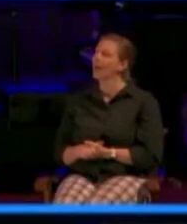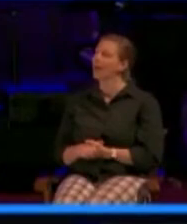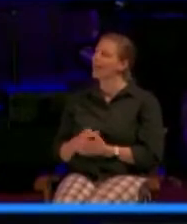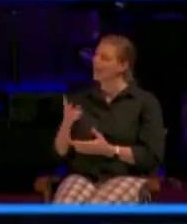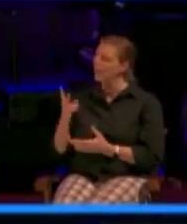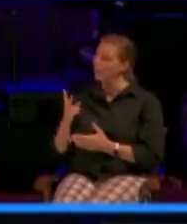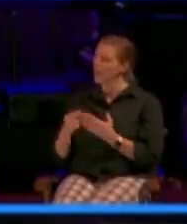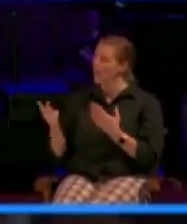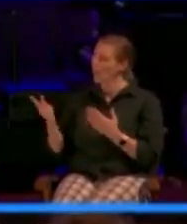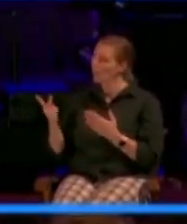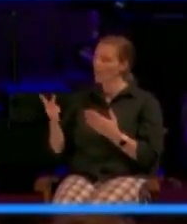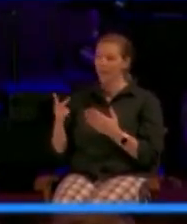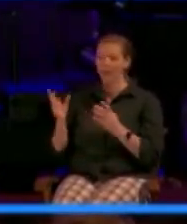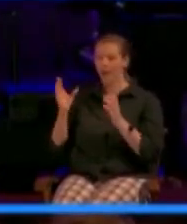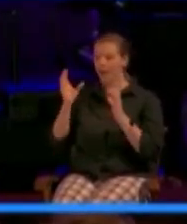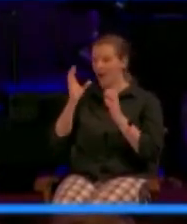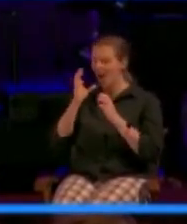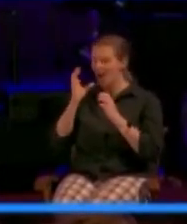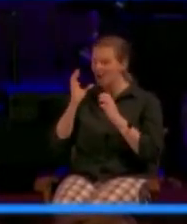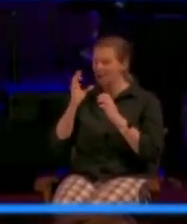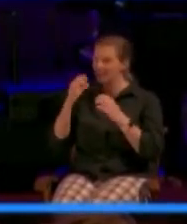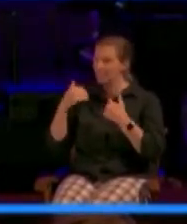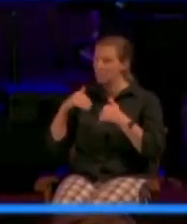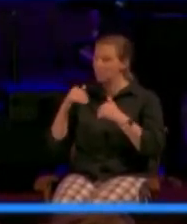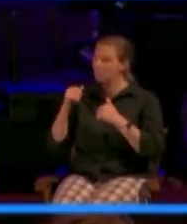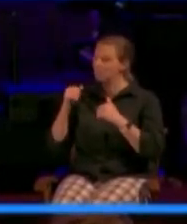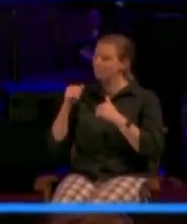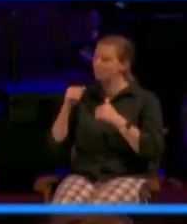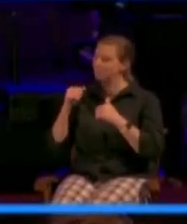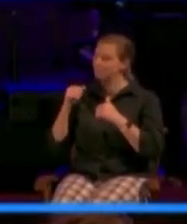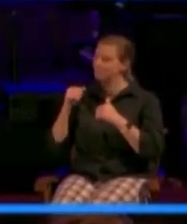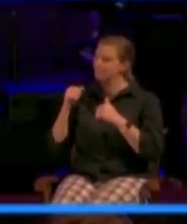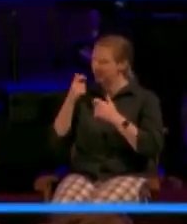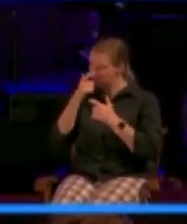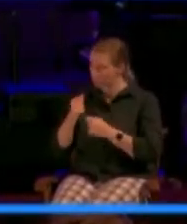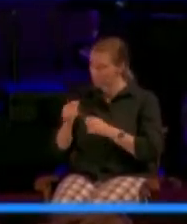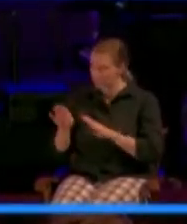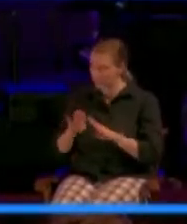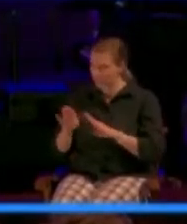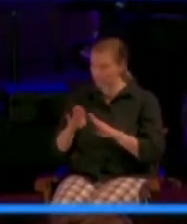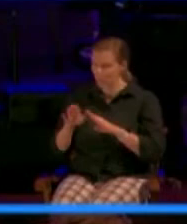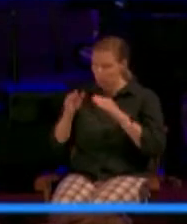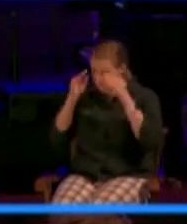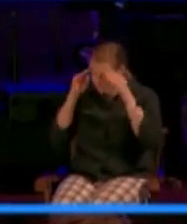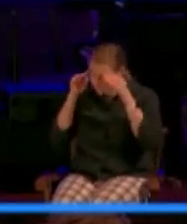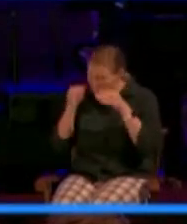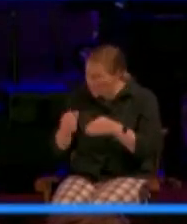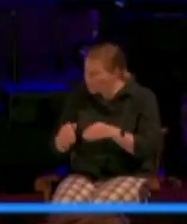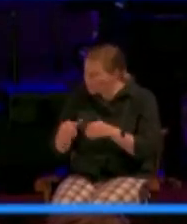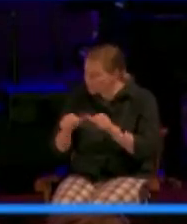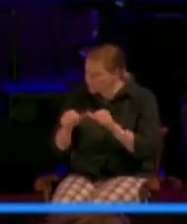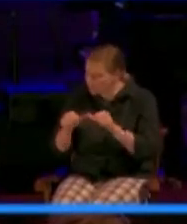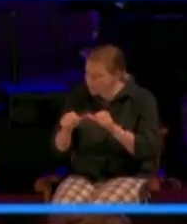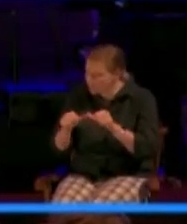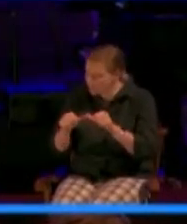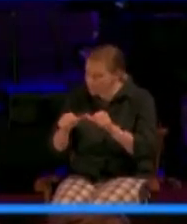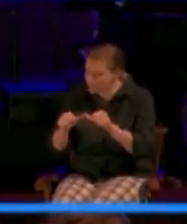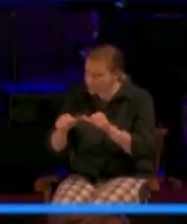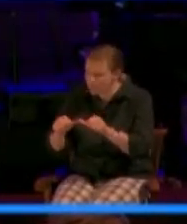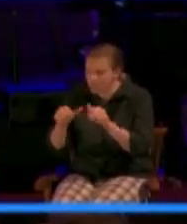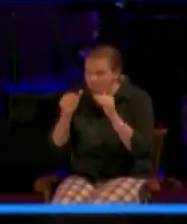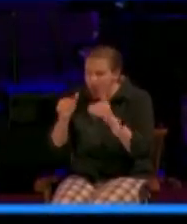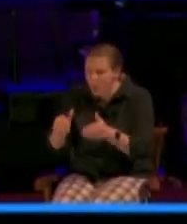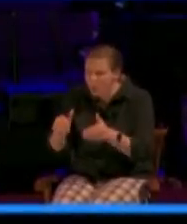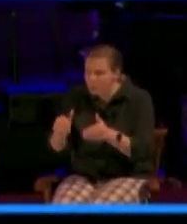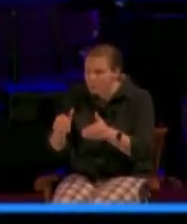I've never seen a little kid as focused as David was. He would be like an actor in a play where he would